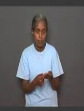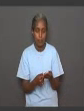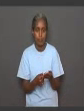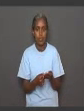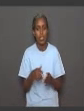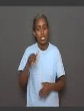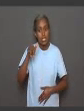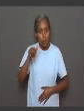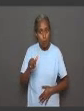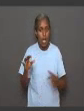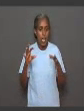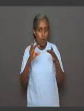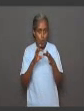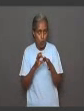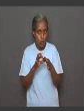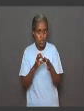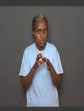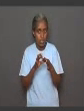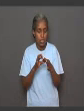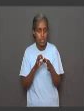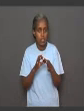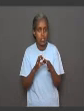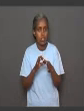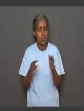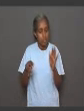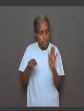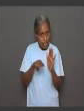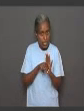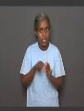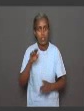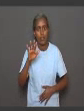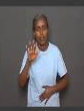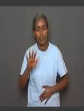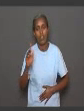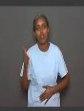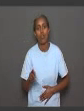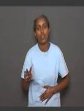Therefore, the y-coordinate is equal to